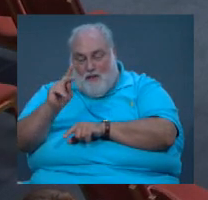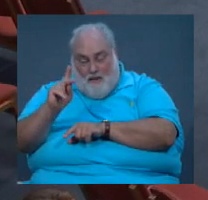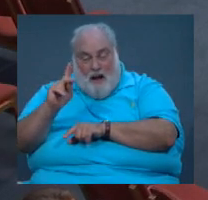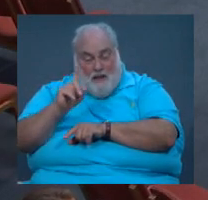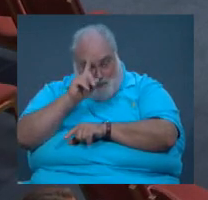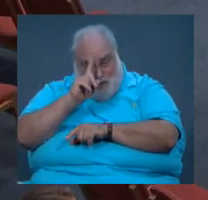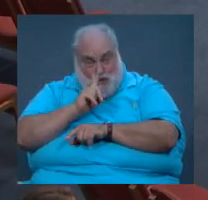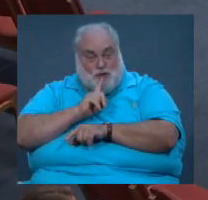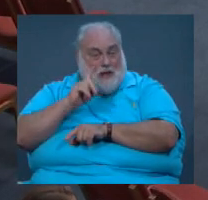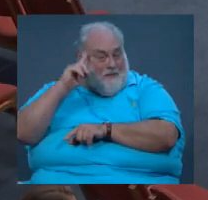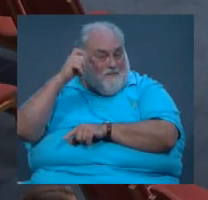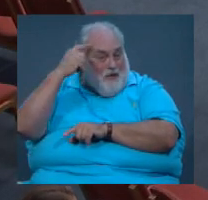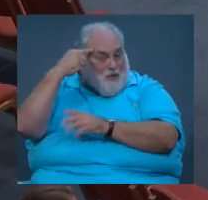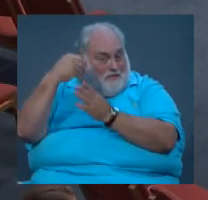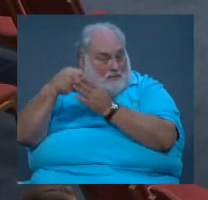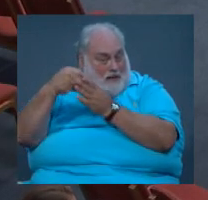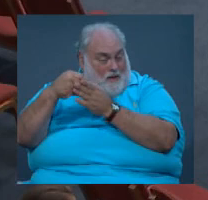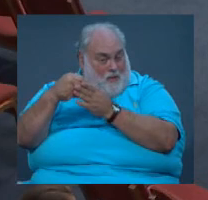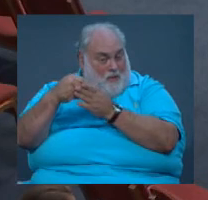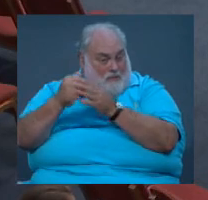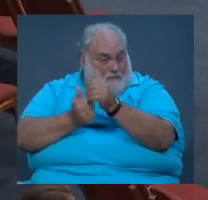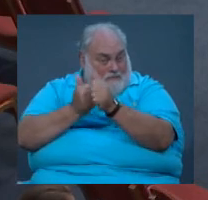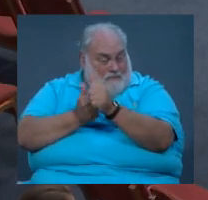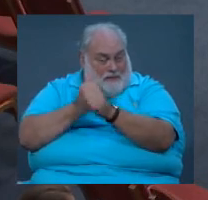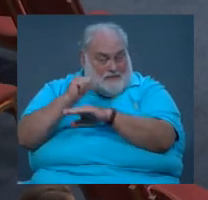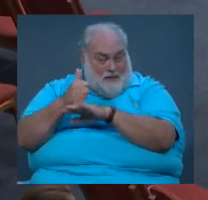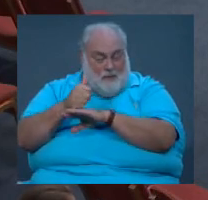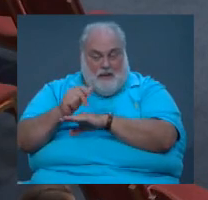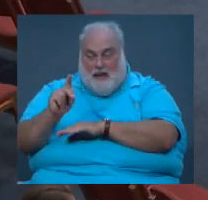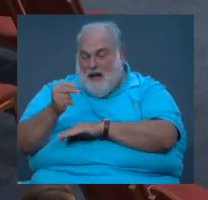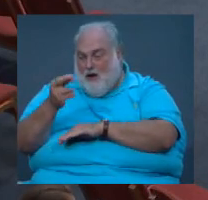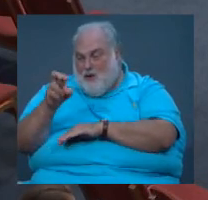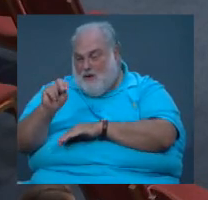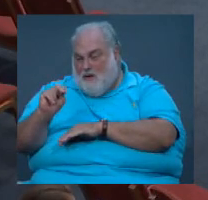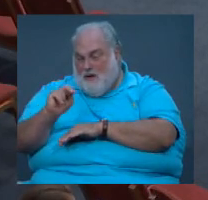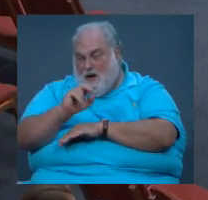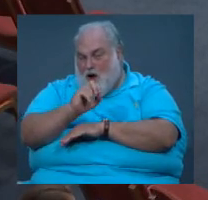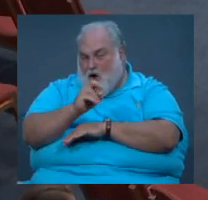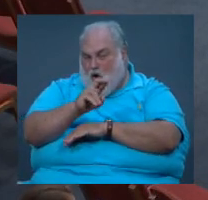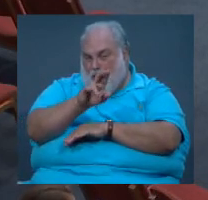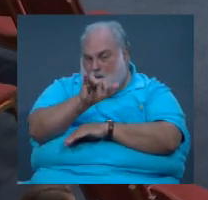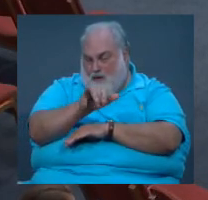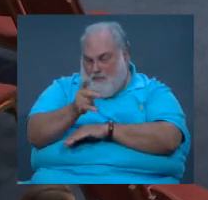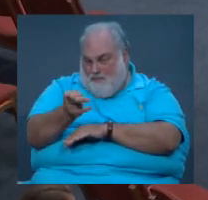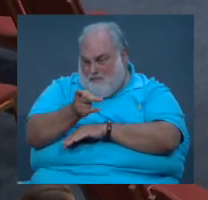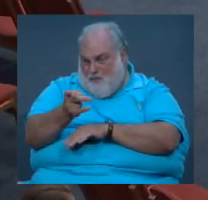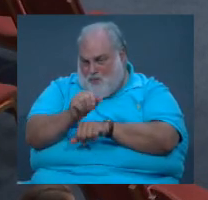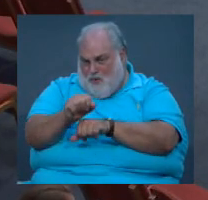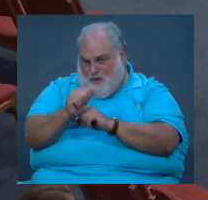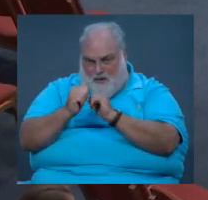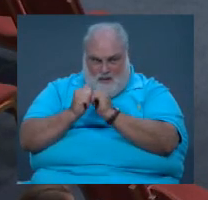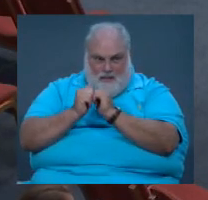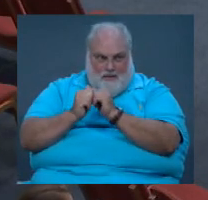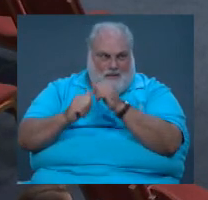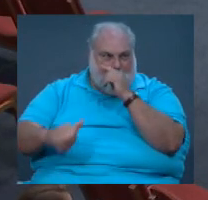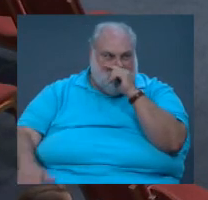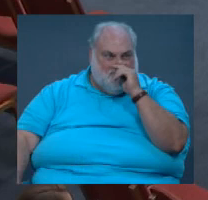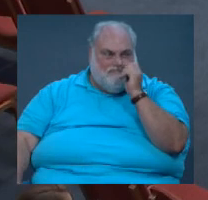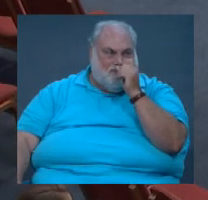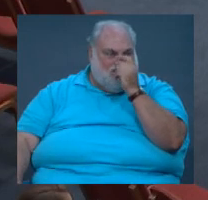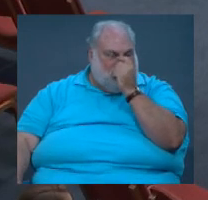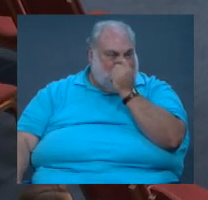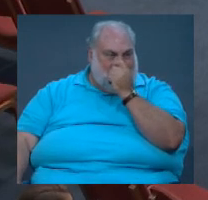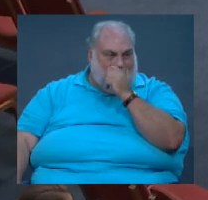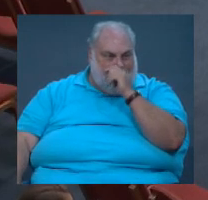out there. And so we'll make certain we get a meeting set up with you and Karen Curry to kind of work on identifying that. Thank you. Yes, ma'am. I'm